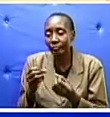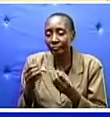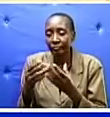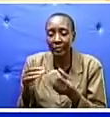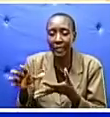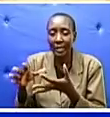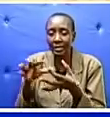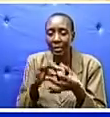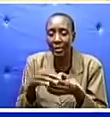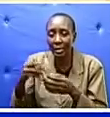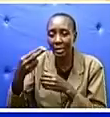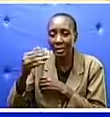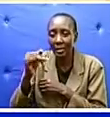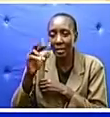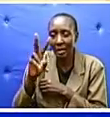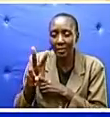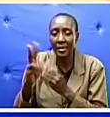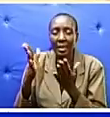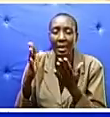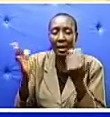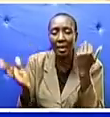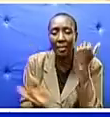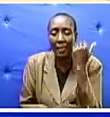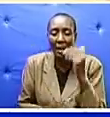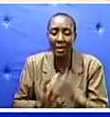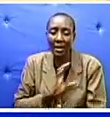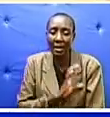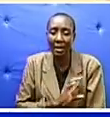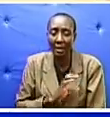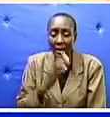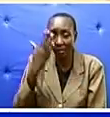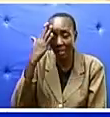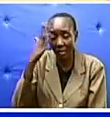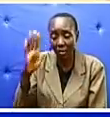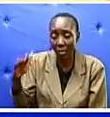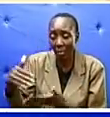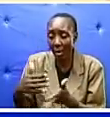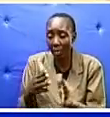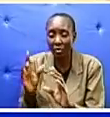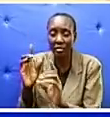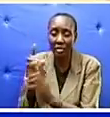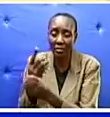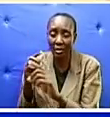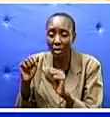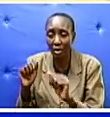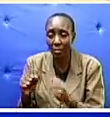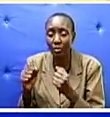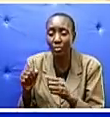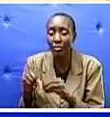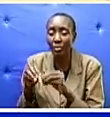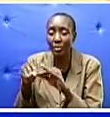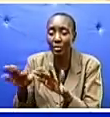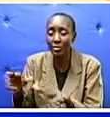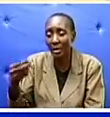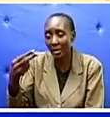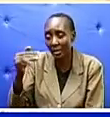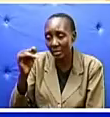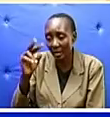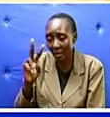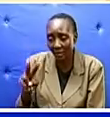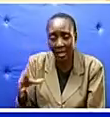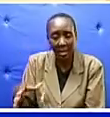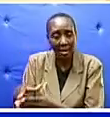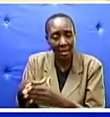HIV with immoral, you see? Mm-hmm. They don't know there are so many ways of one can transmit HIV. Mm-hmm. It's not only